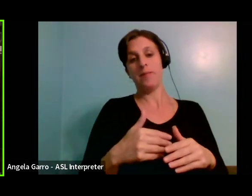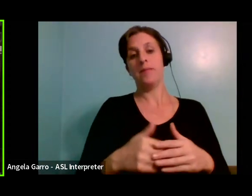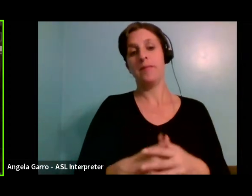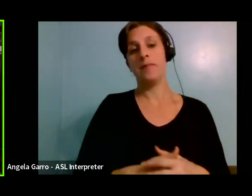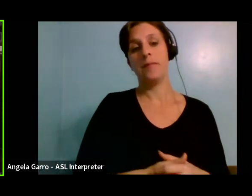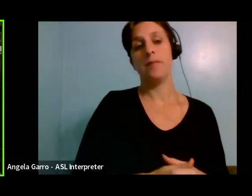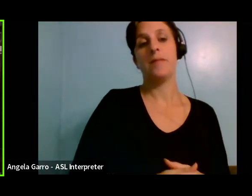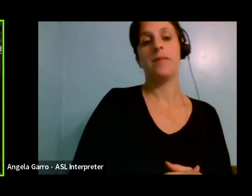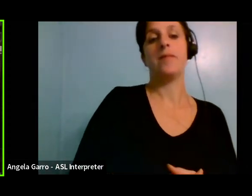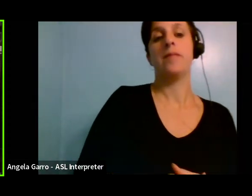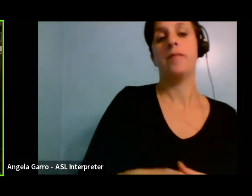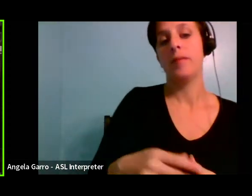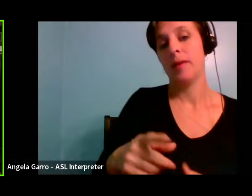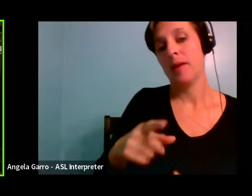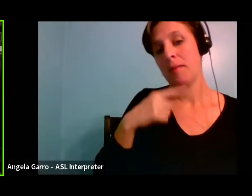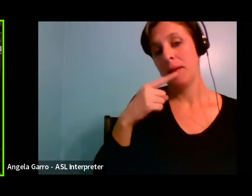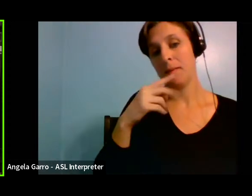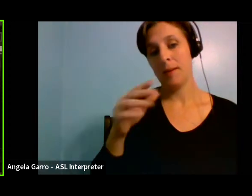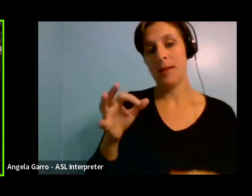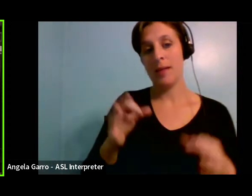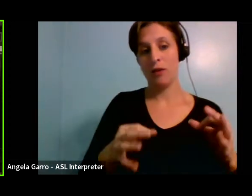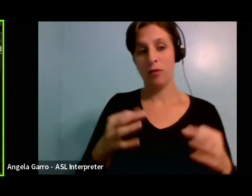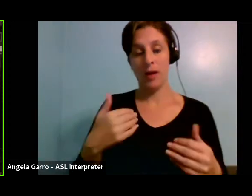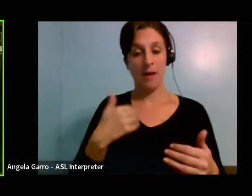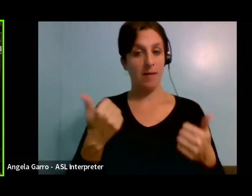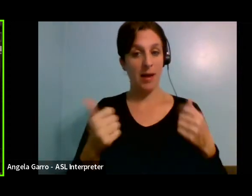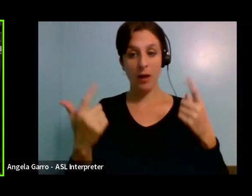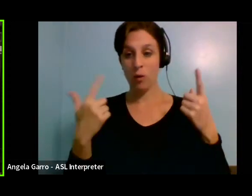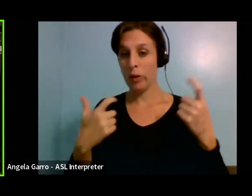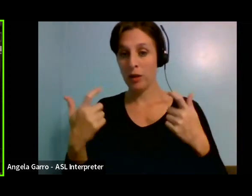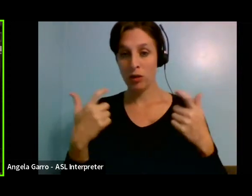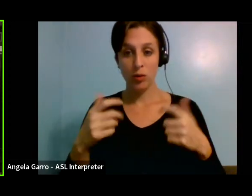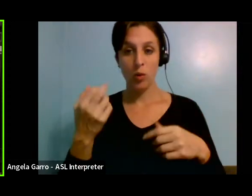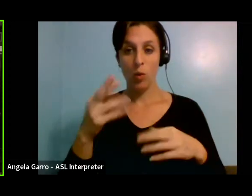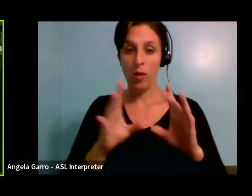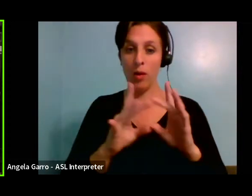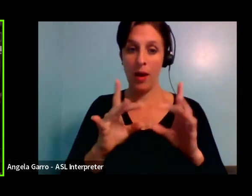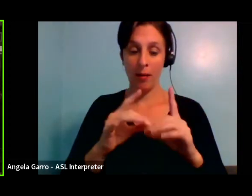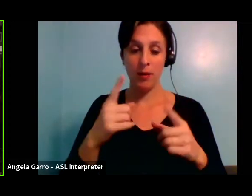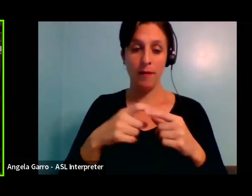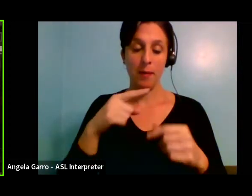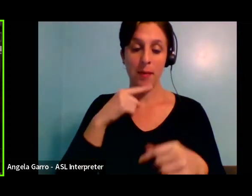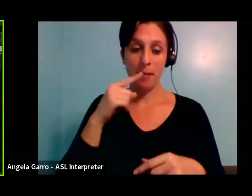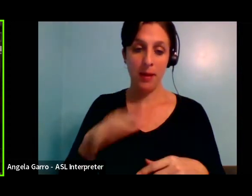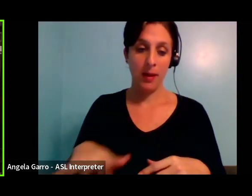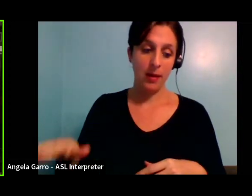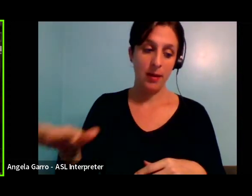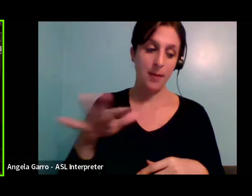opened it up for public hearing. Are there any questions or comments from the public?